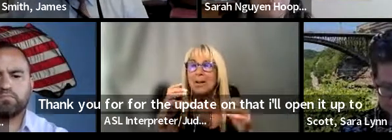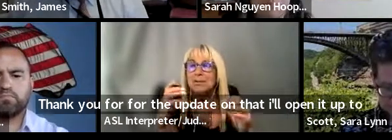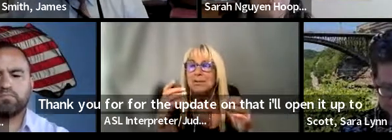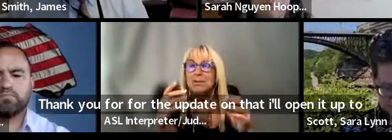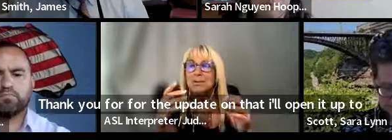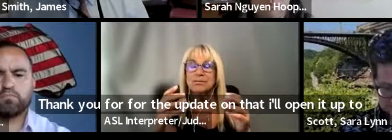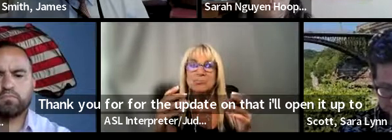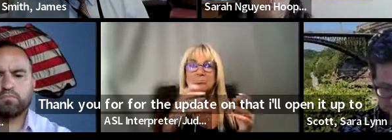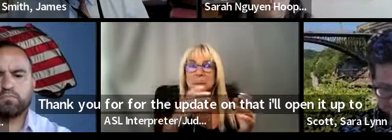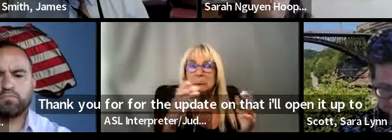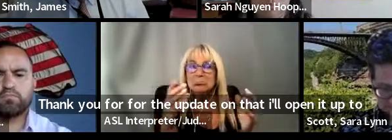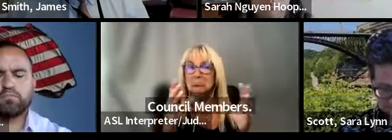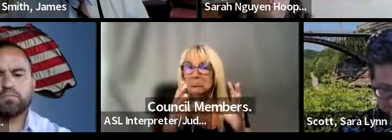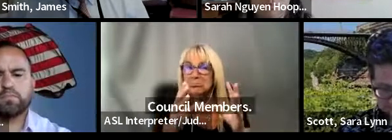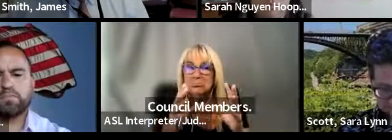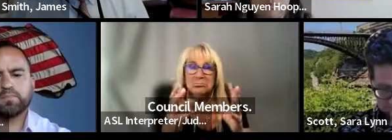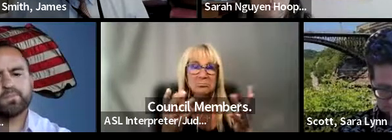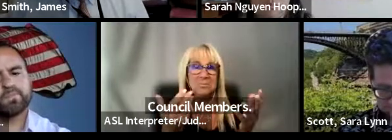related?